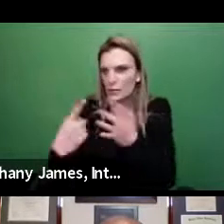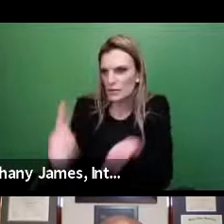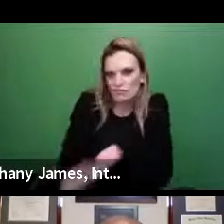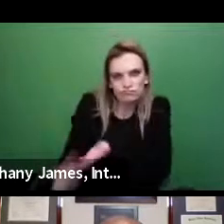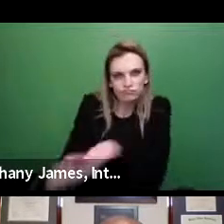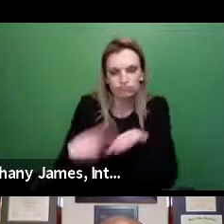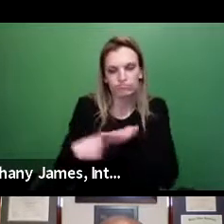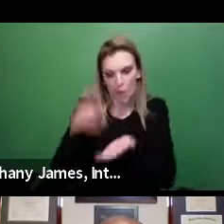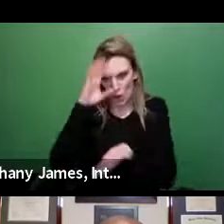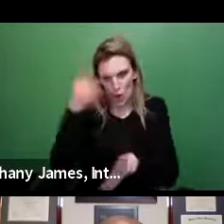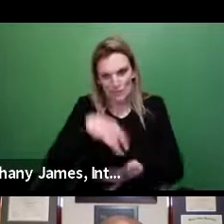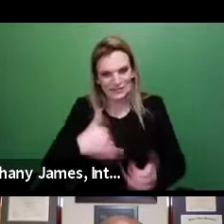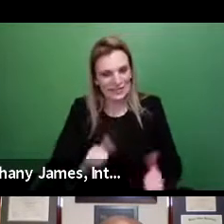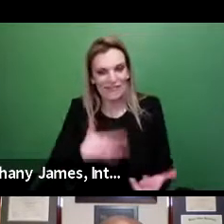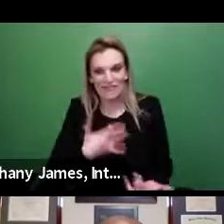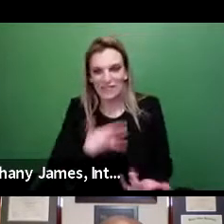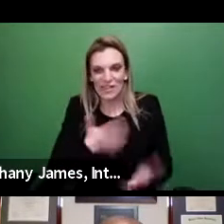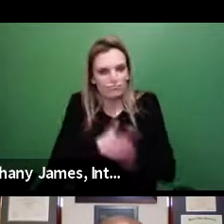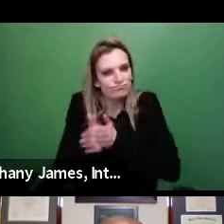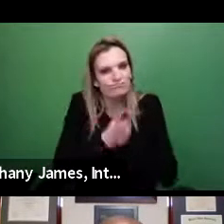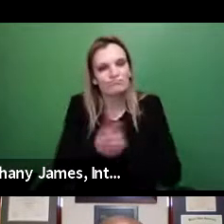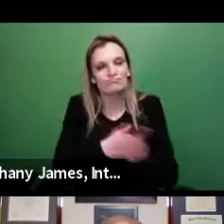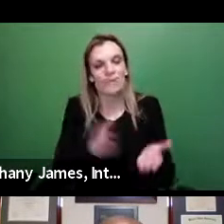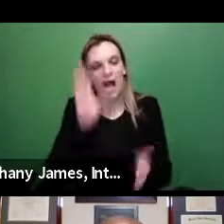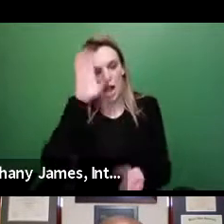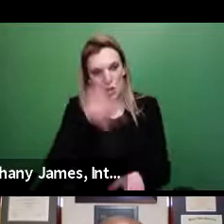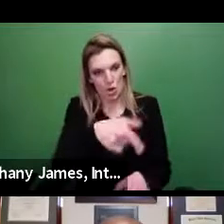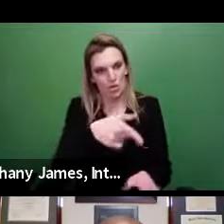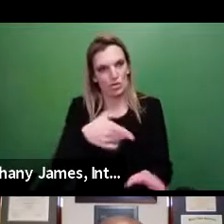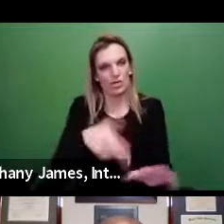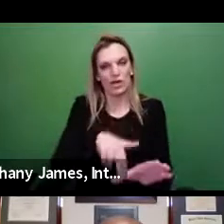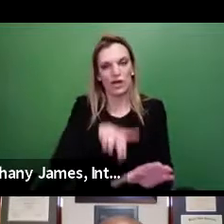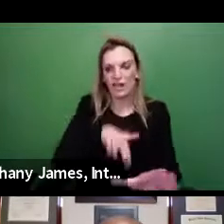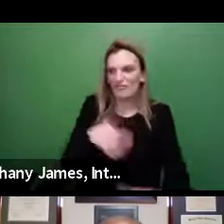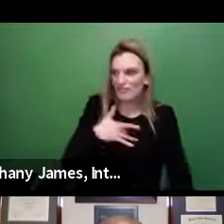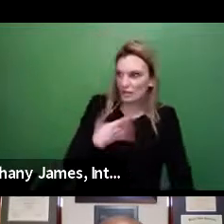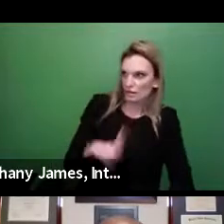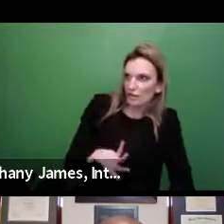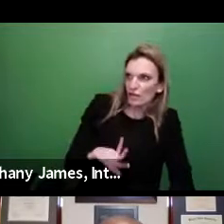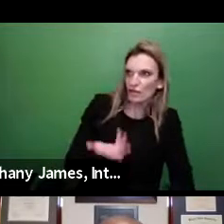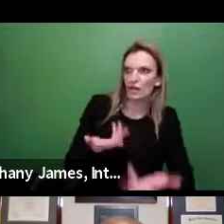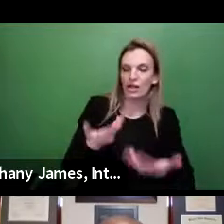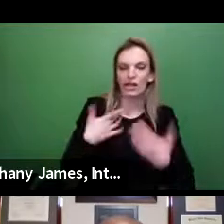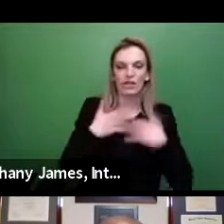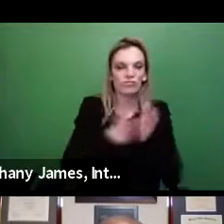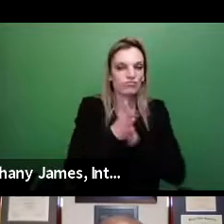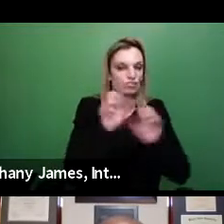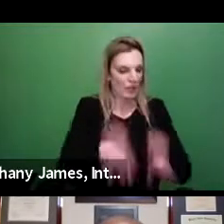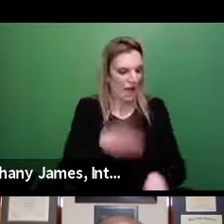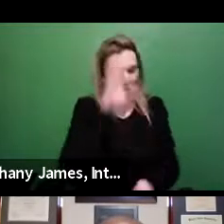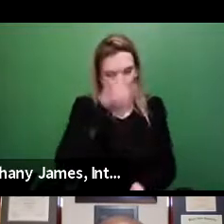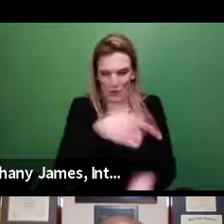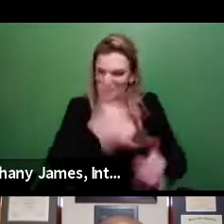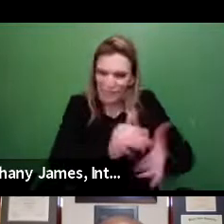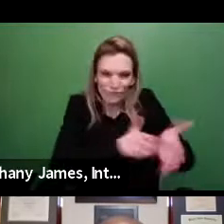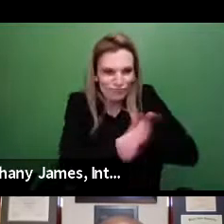stop simply because you're not serving on the commission. So I know that we'll continue the conversation and I look forward to those